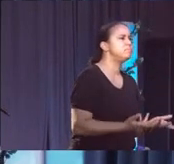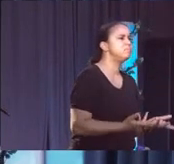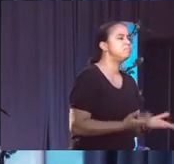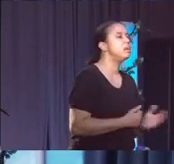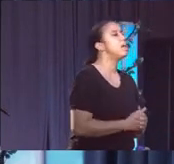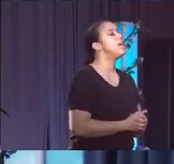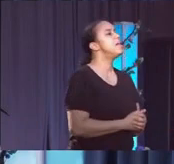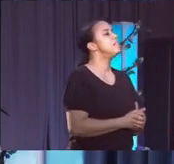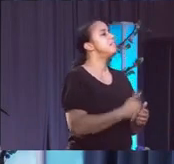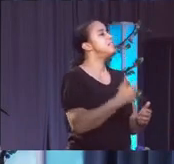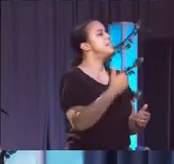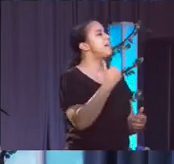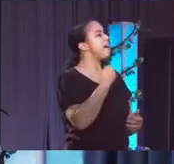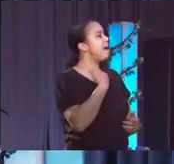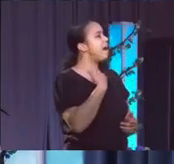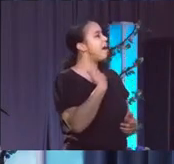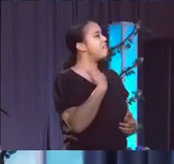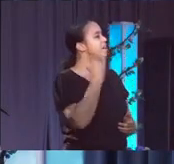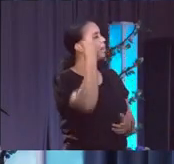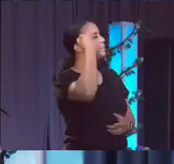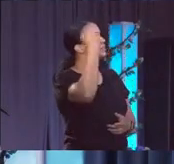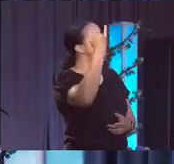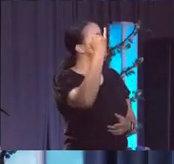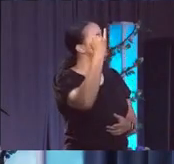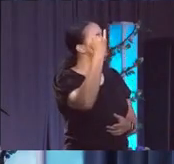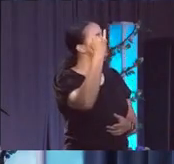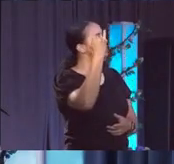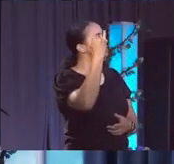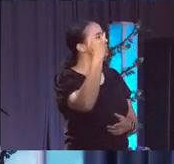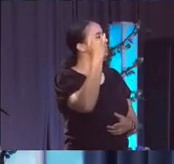Because they have impressions about our faith.